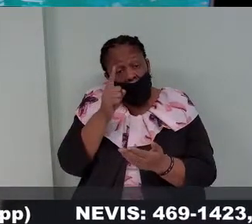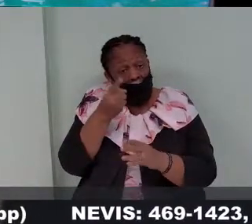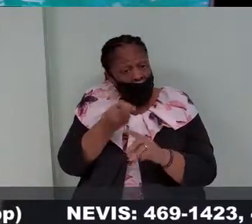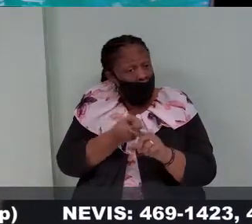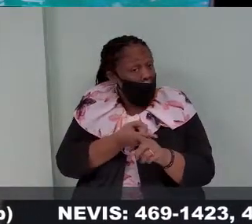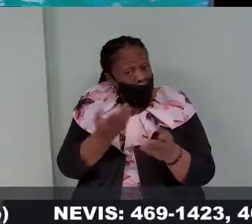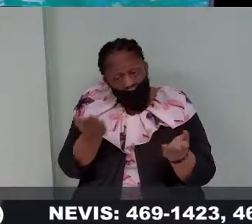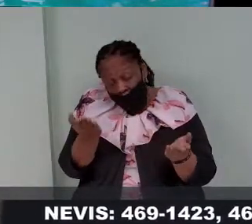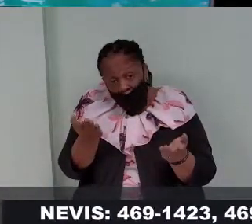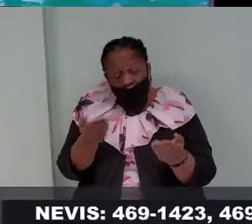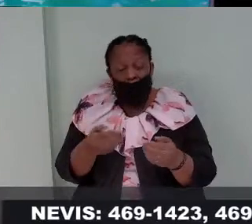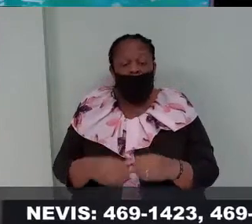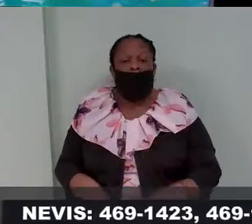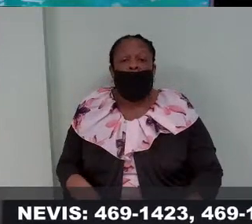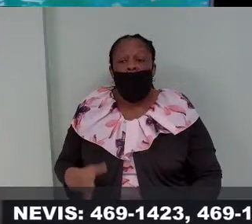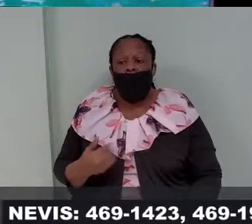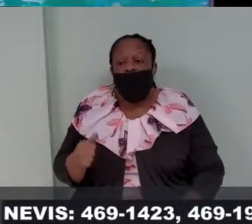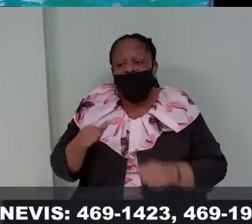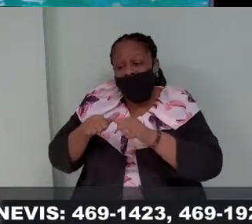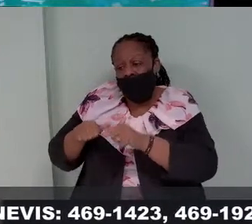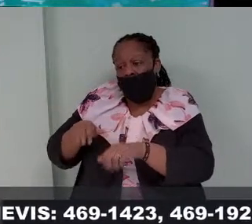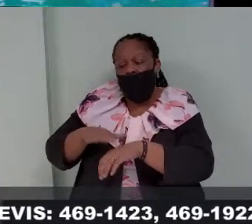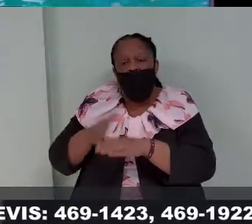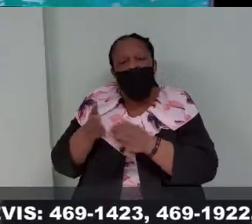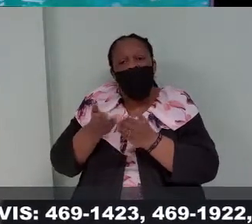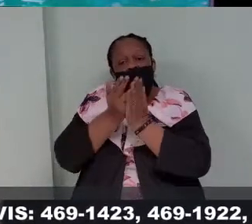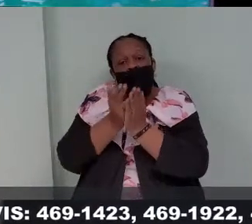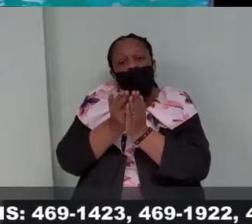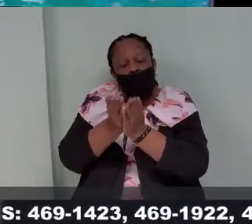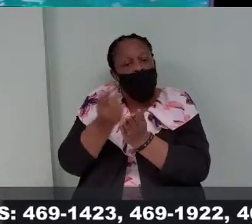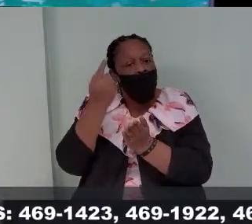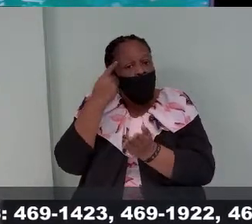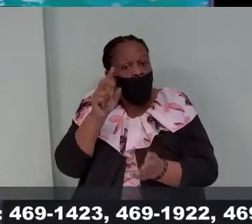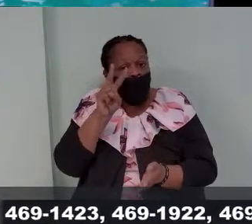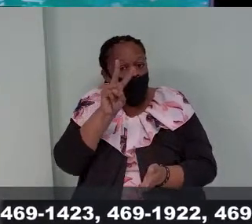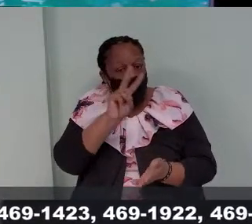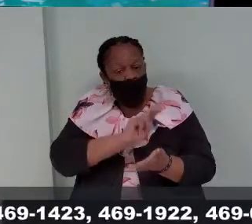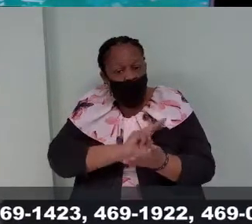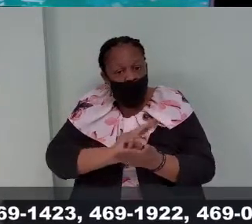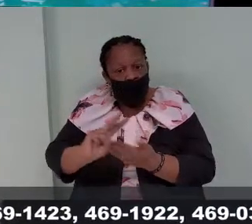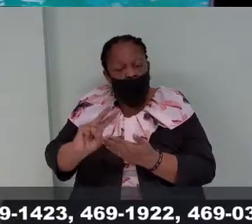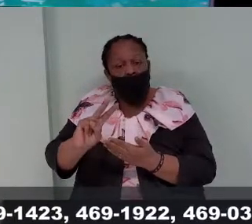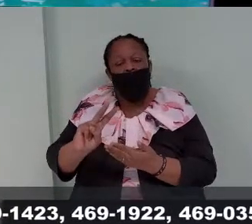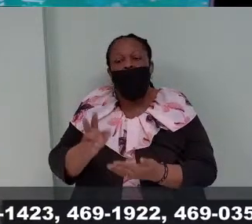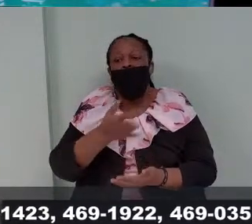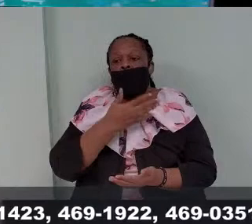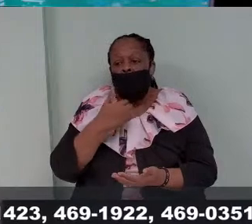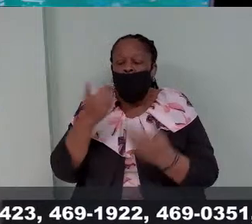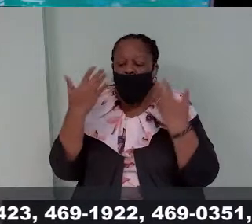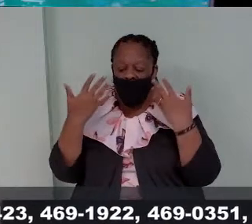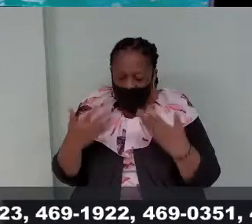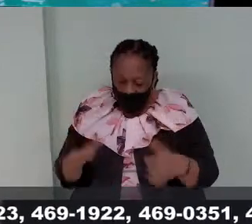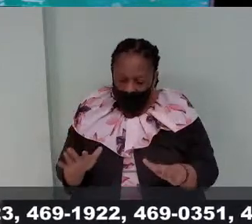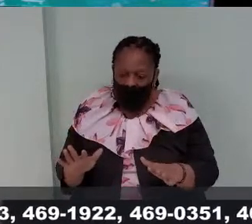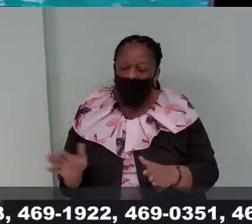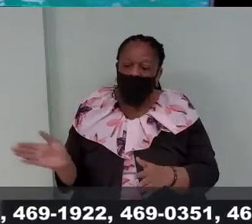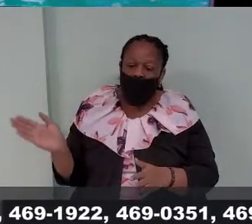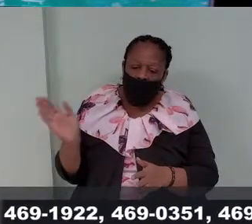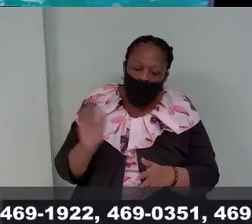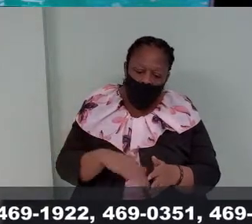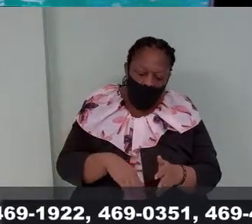will be outlined by the local authorities here in St. Kitts and Nevis. This situation is right now is